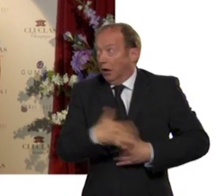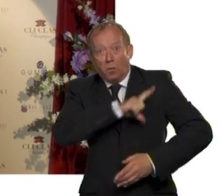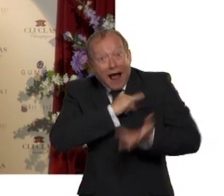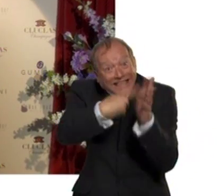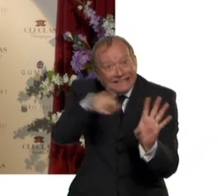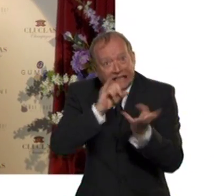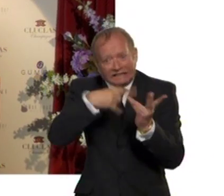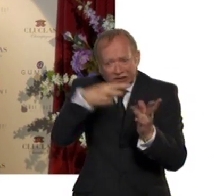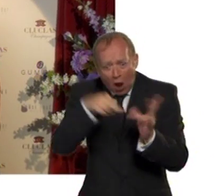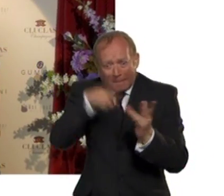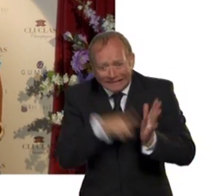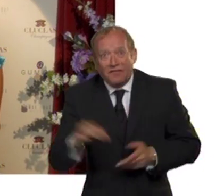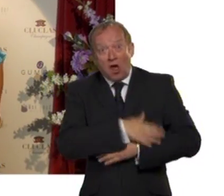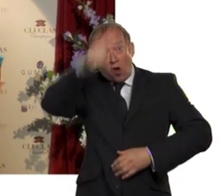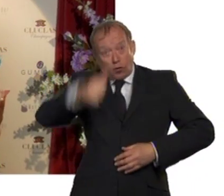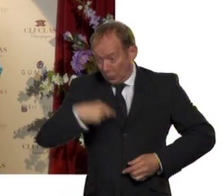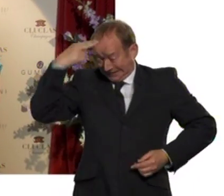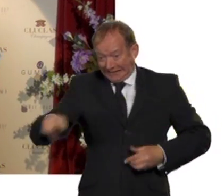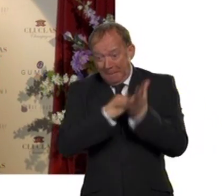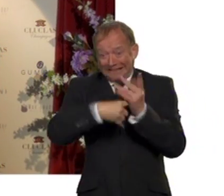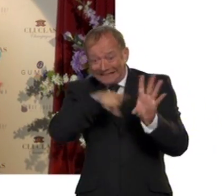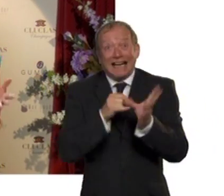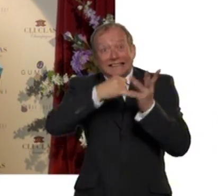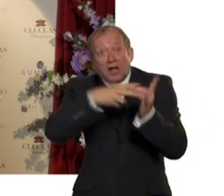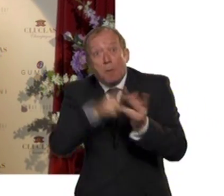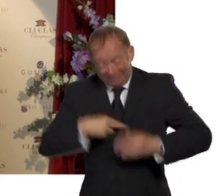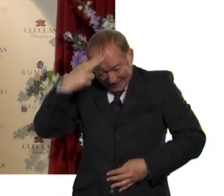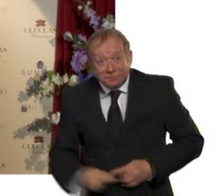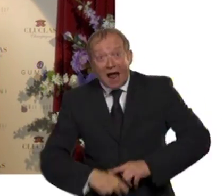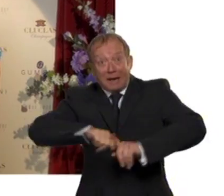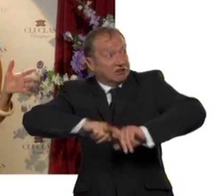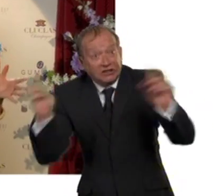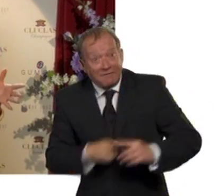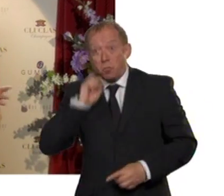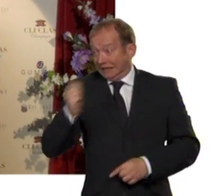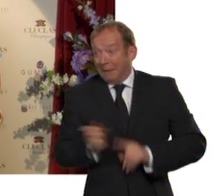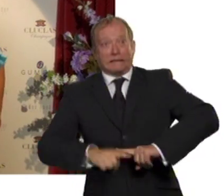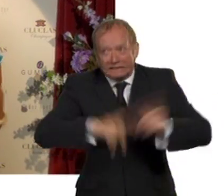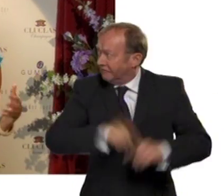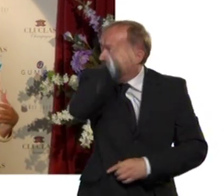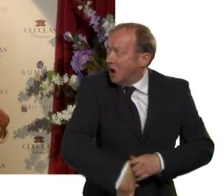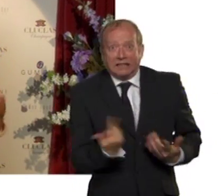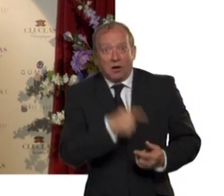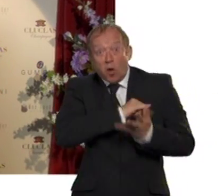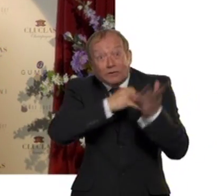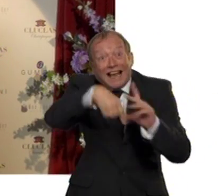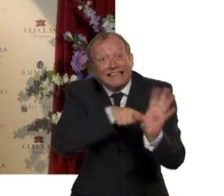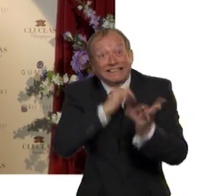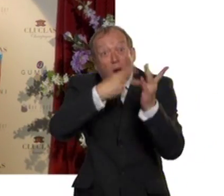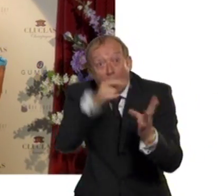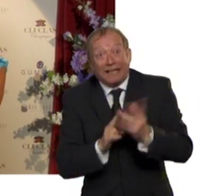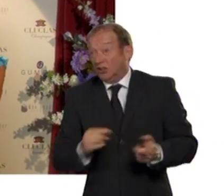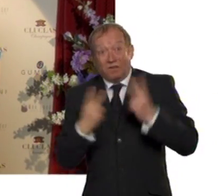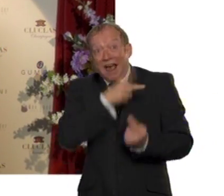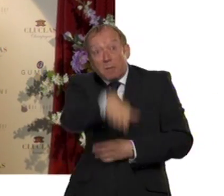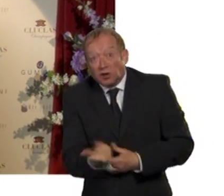I'm Stacey Solomon. Everyone knows me as like Stacey Solomon, so if I change my name, they'd expect somebody else, not Stacey Solomon, because that's who I am, not the other person. Let